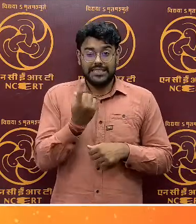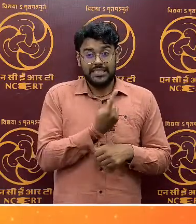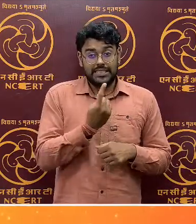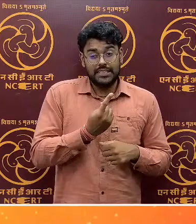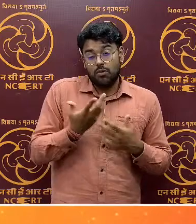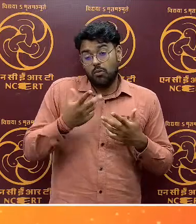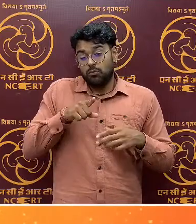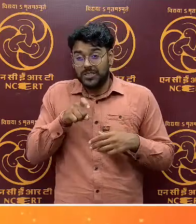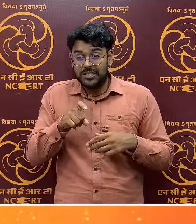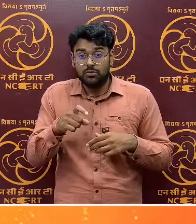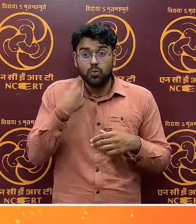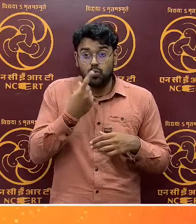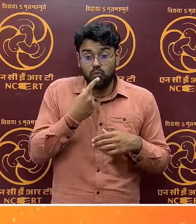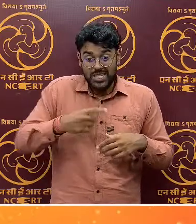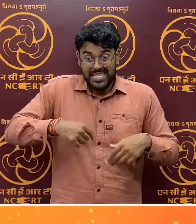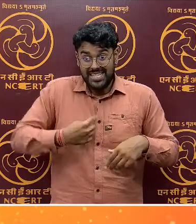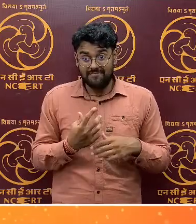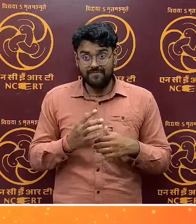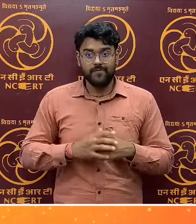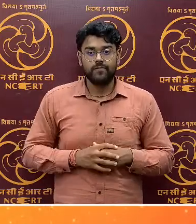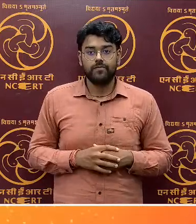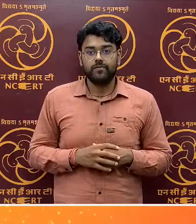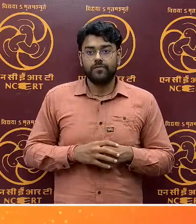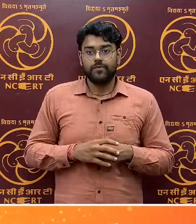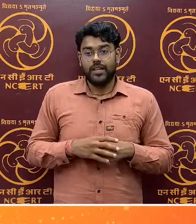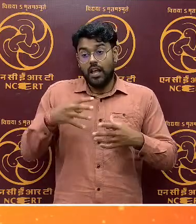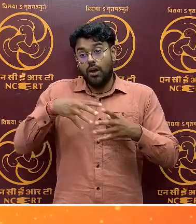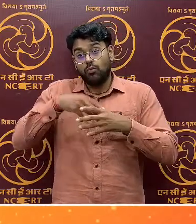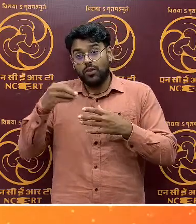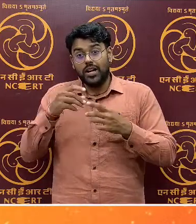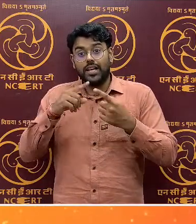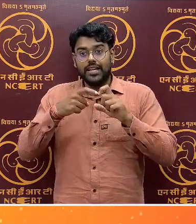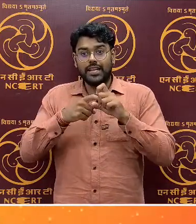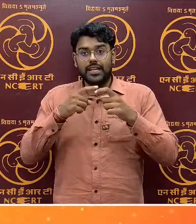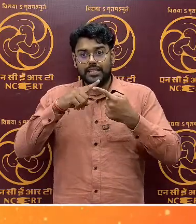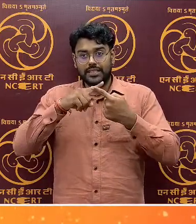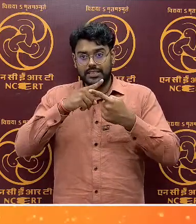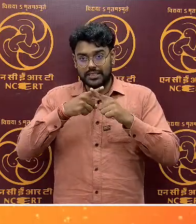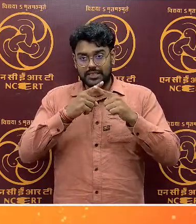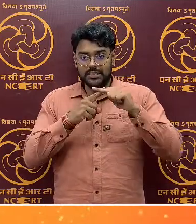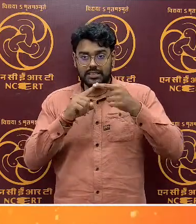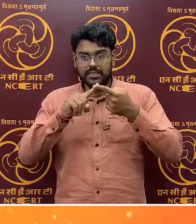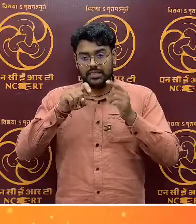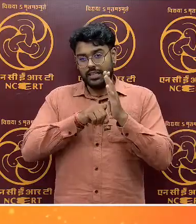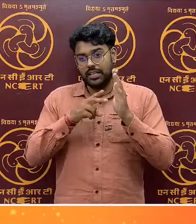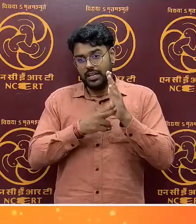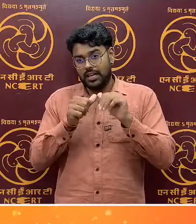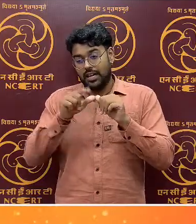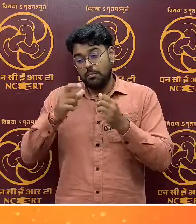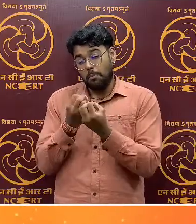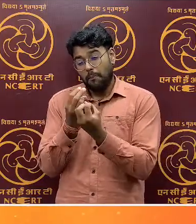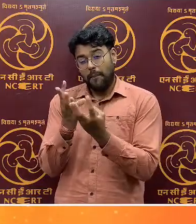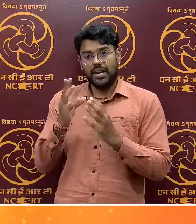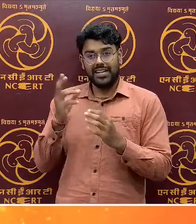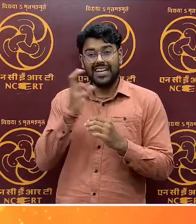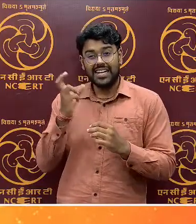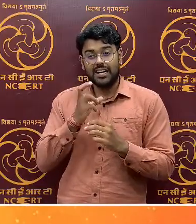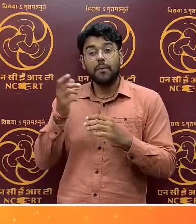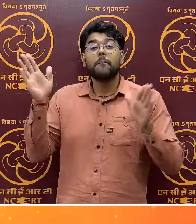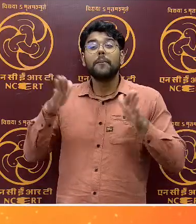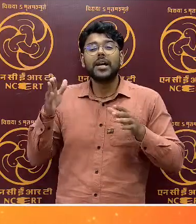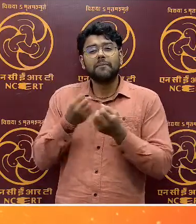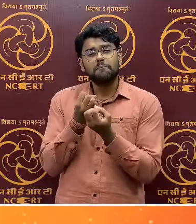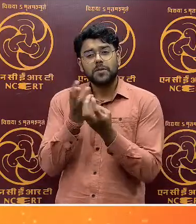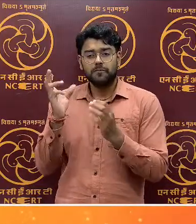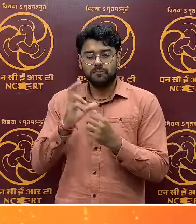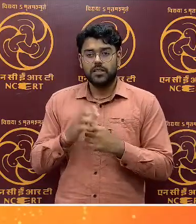the organisms that reproduce by external fertilization, they lay n number of eggs. Right. And ma'am, this is one